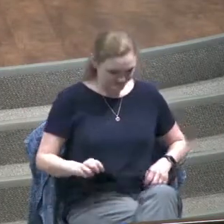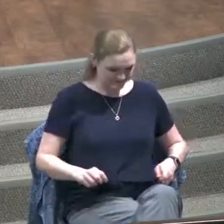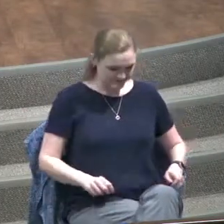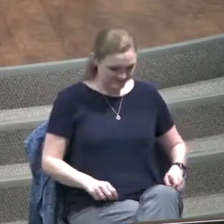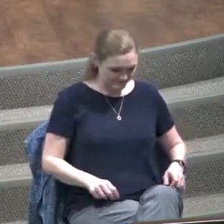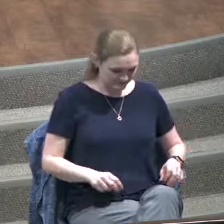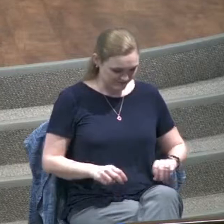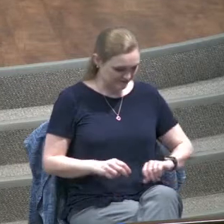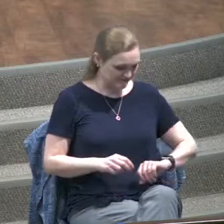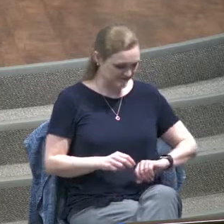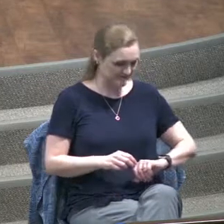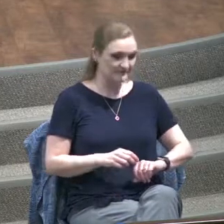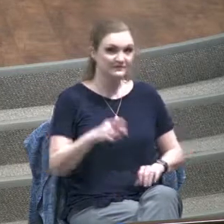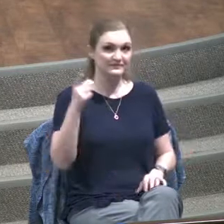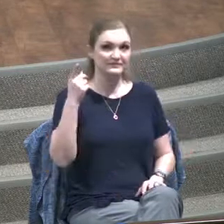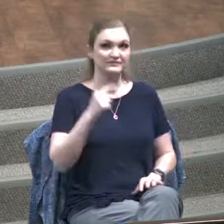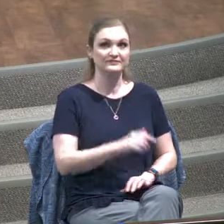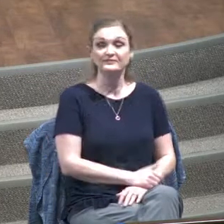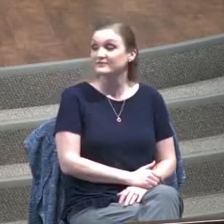He told me 1 minute.